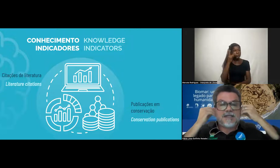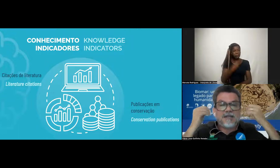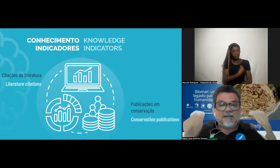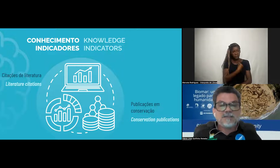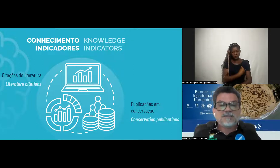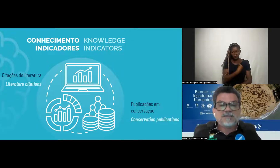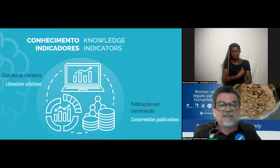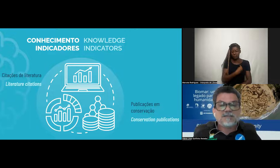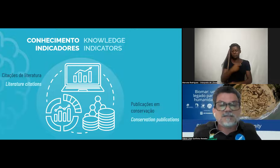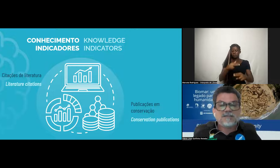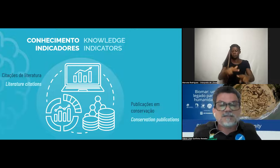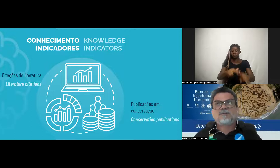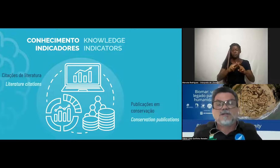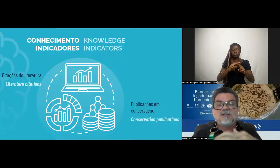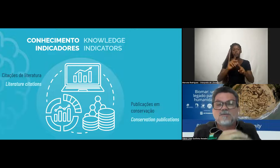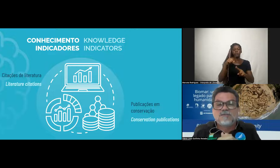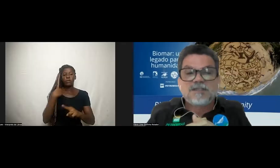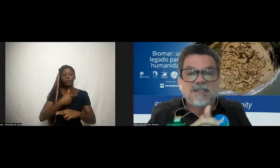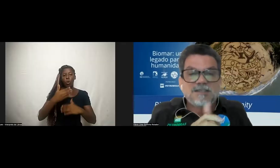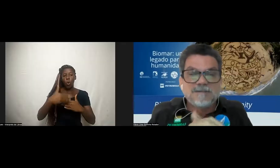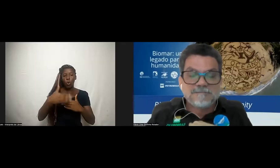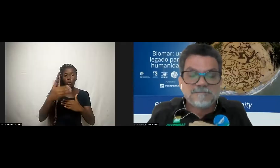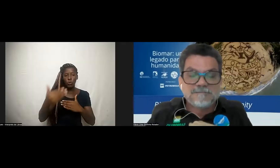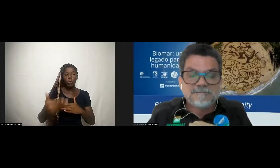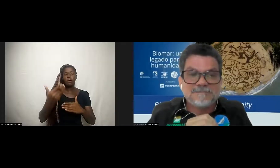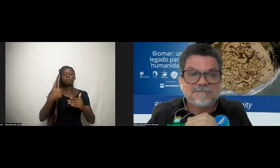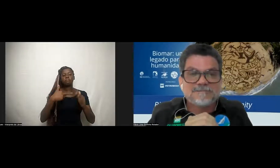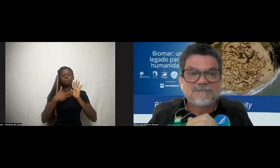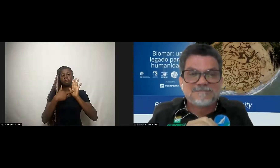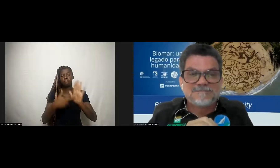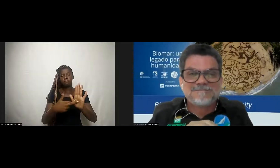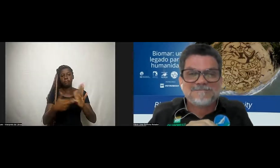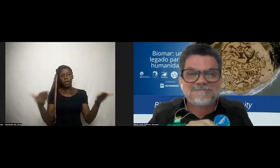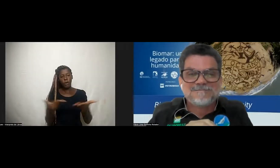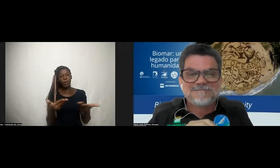goodbye. Let's continue with our presentation. And now, Lizzie, you.